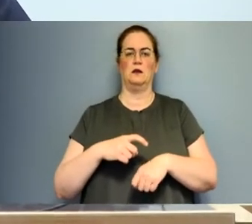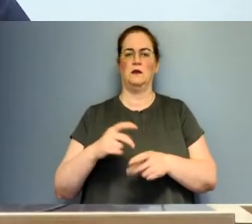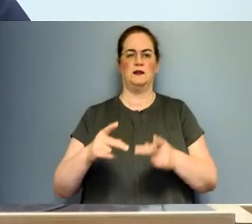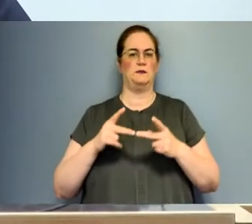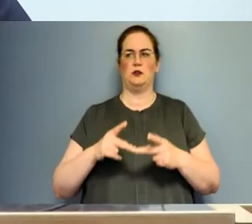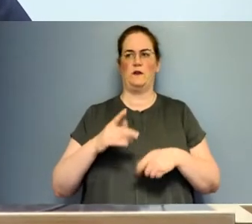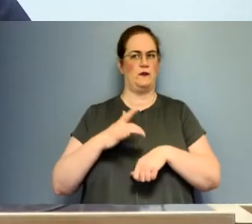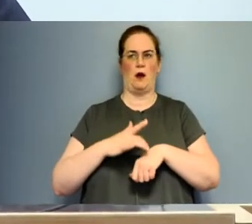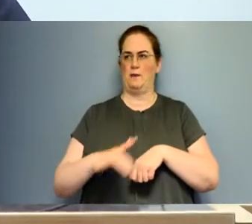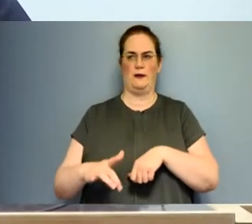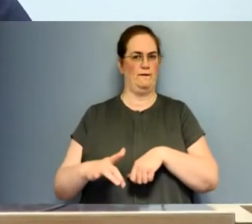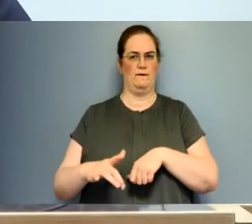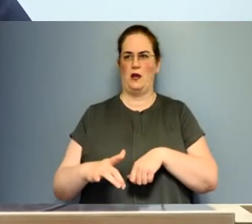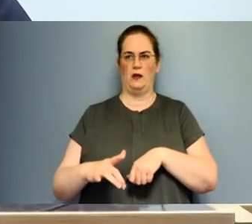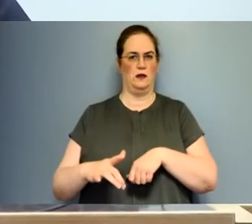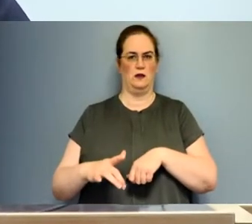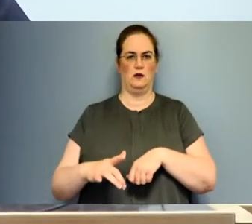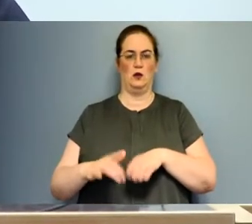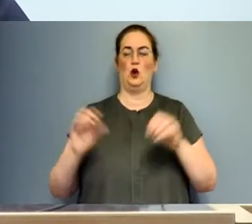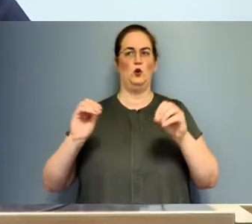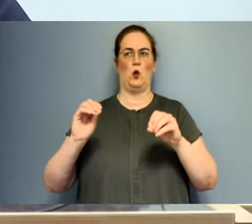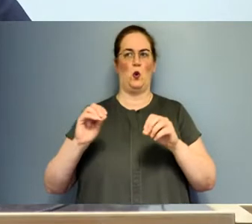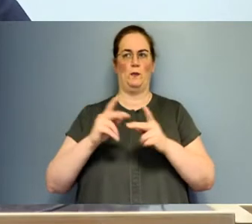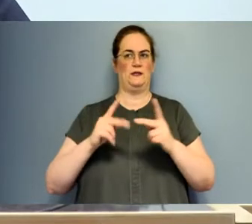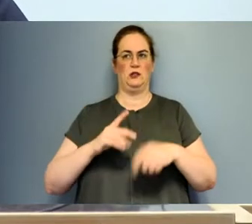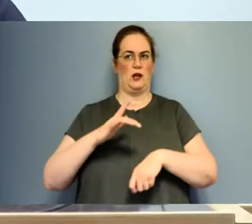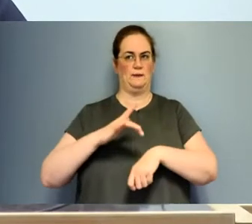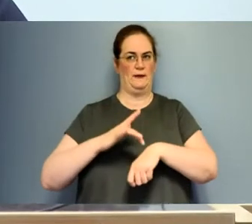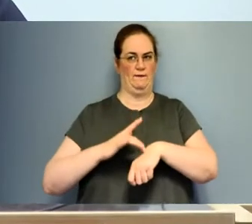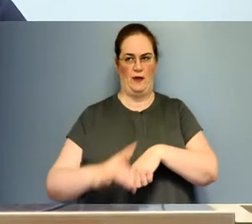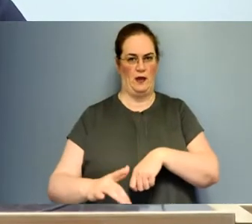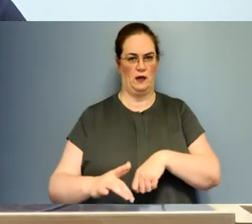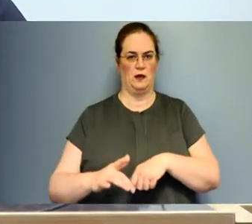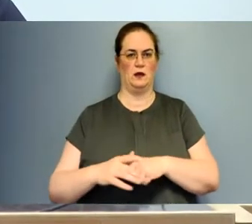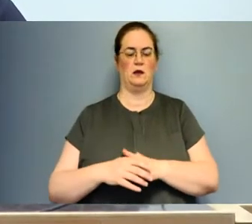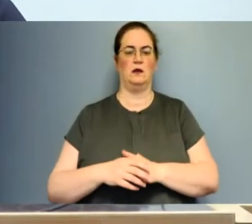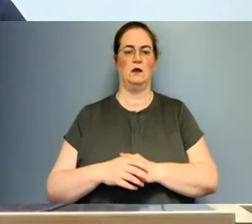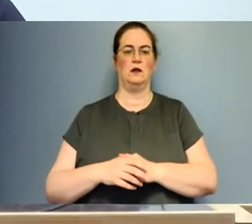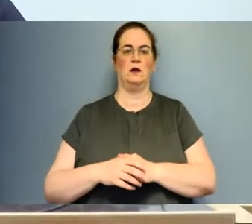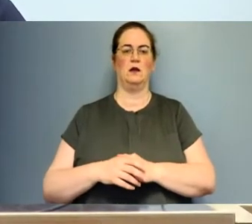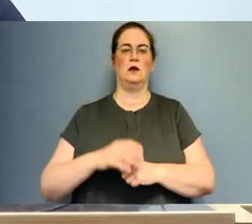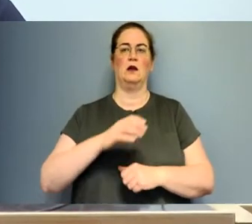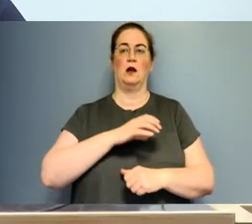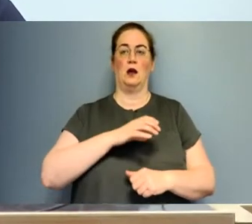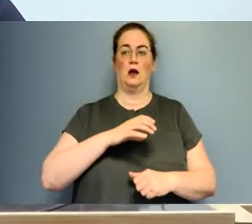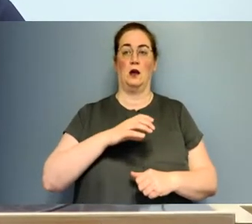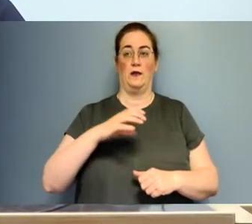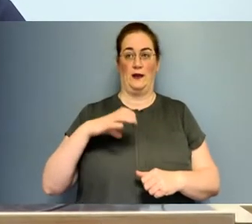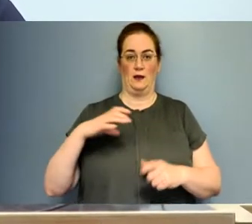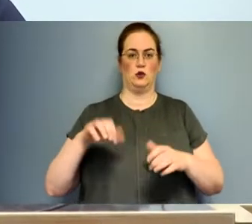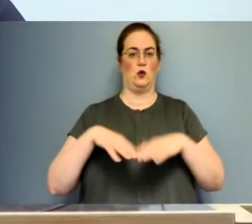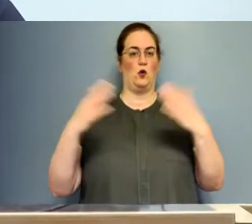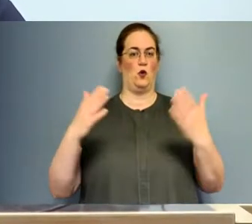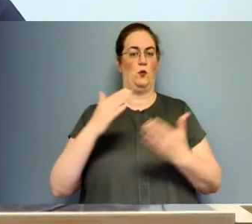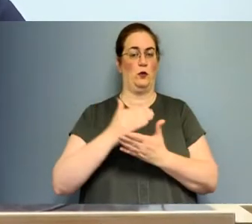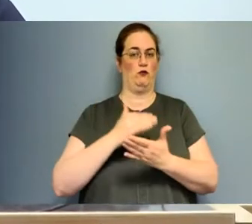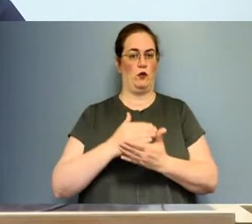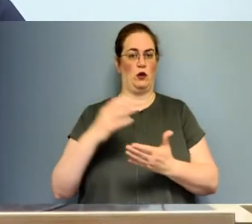been vacant, or no positions have been vacant. The commissioner's open records